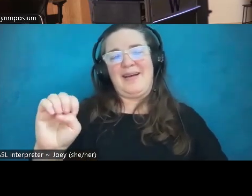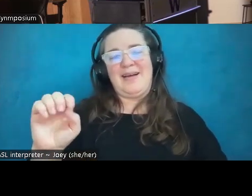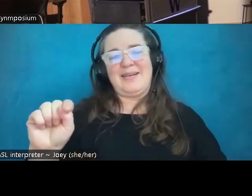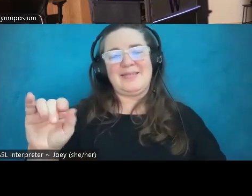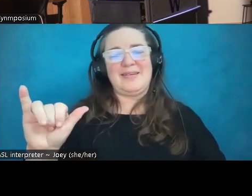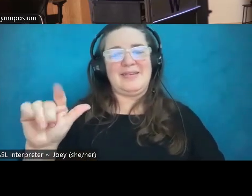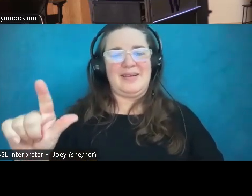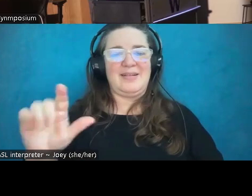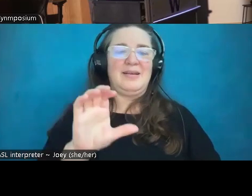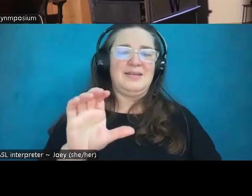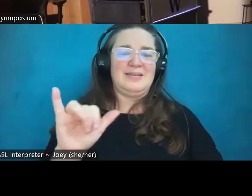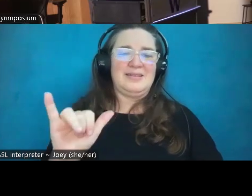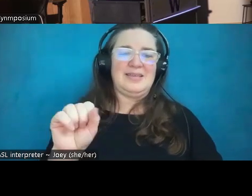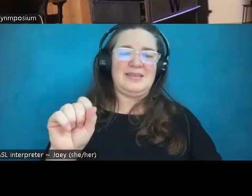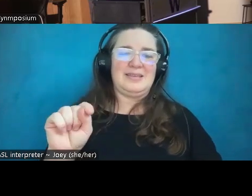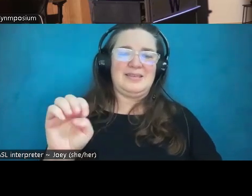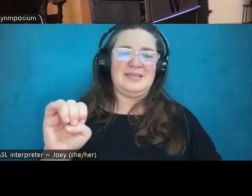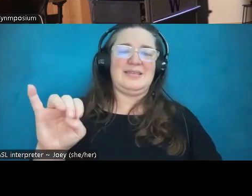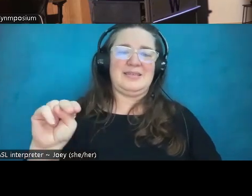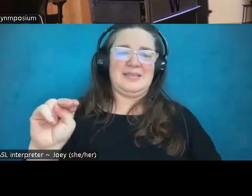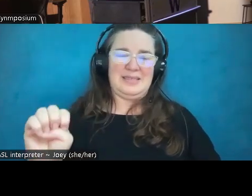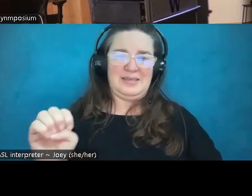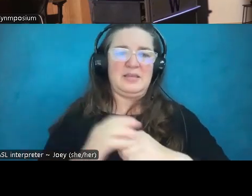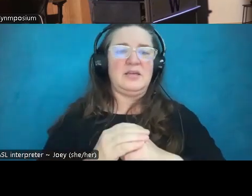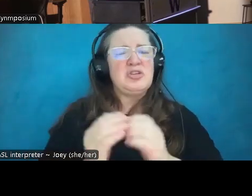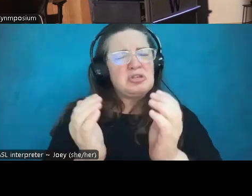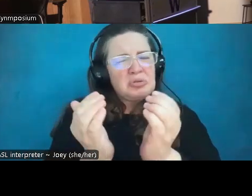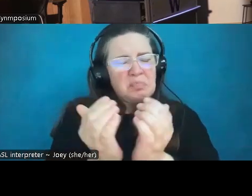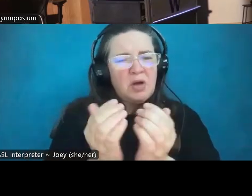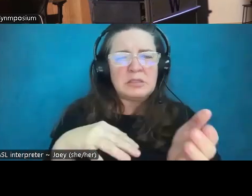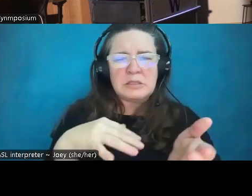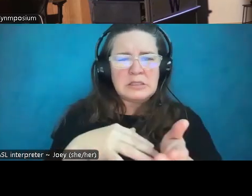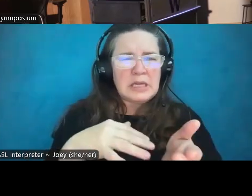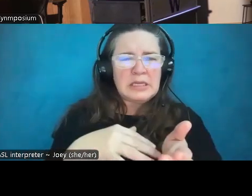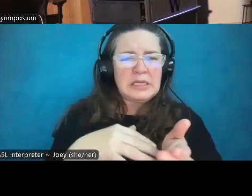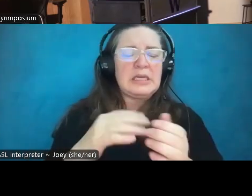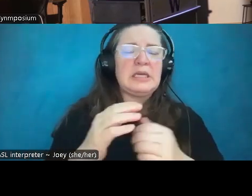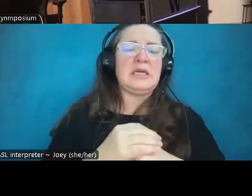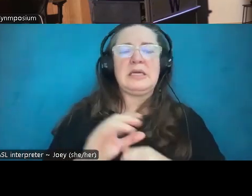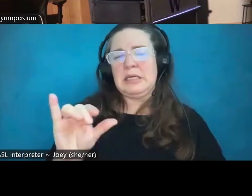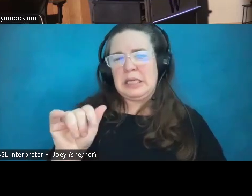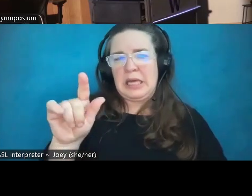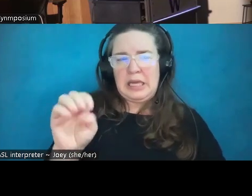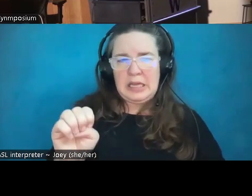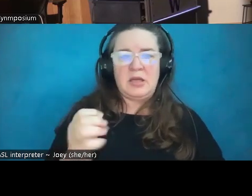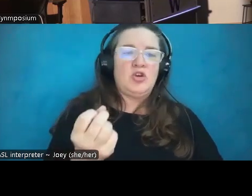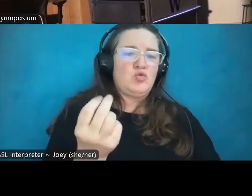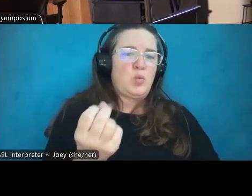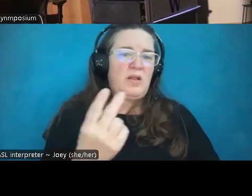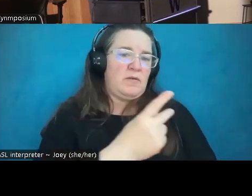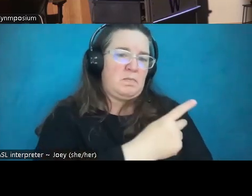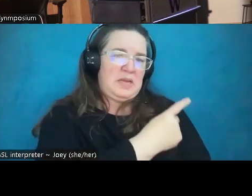at Yale reported on 12 patients who were prescribed guanfacine and NAC, and they just kind of